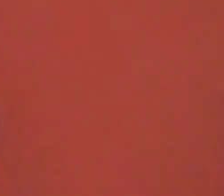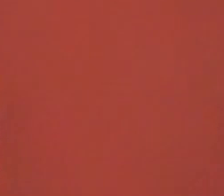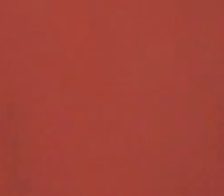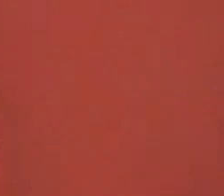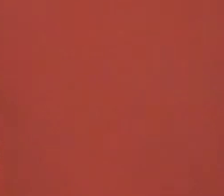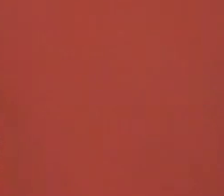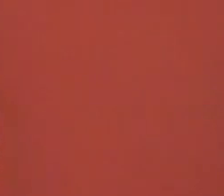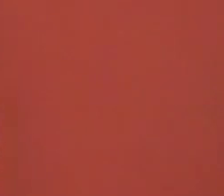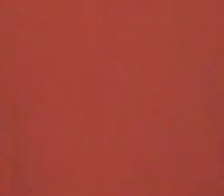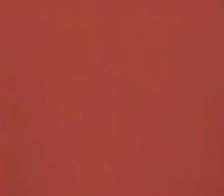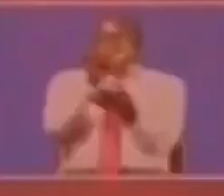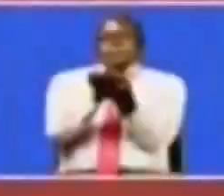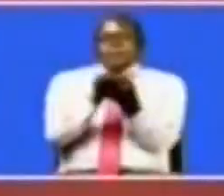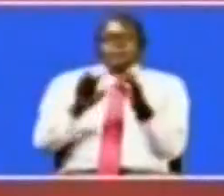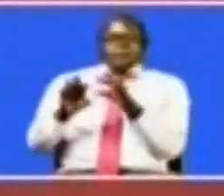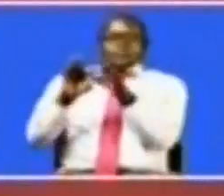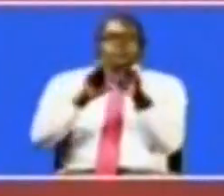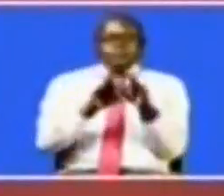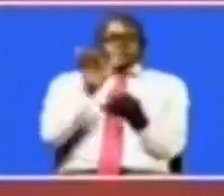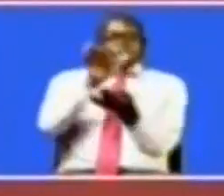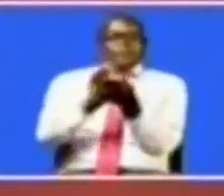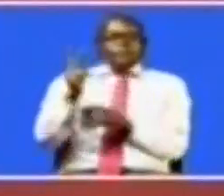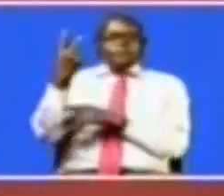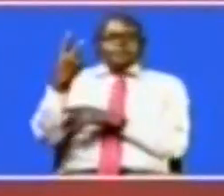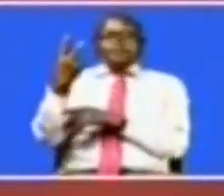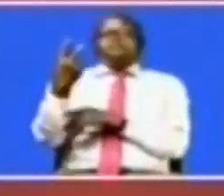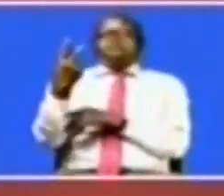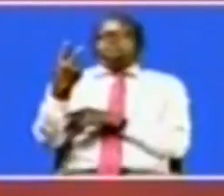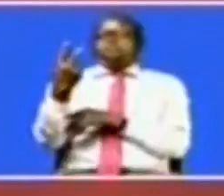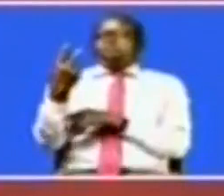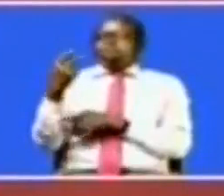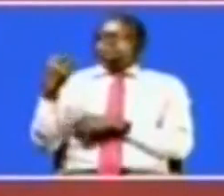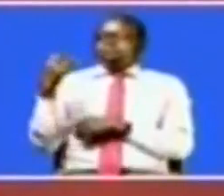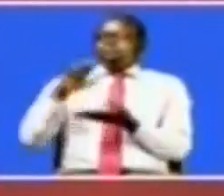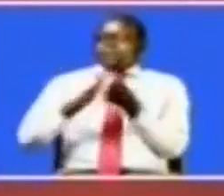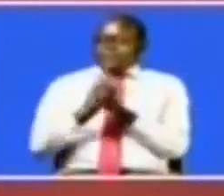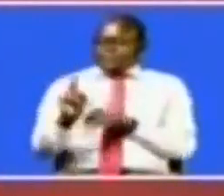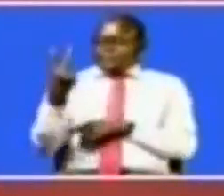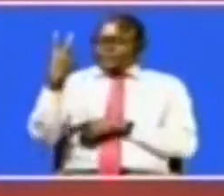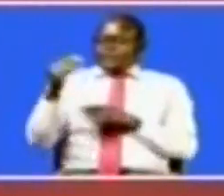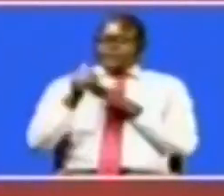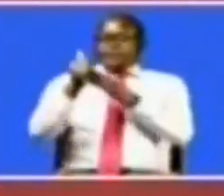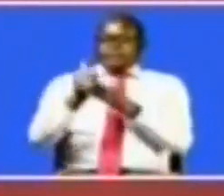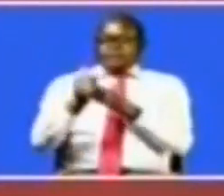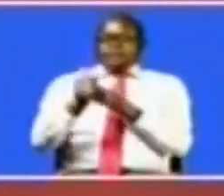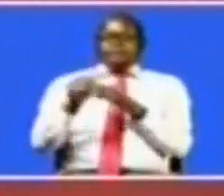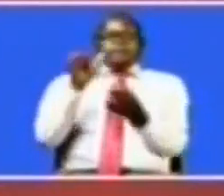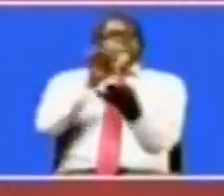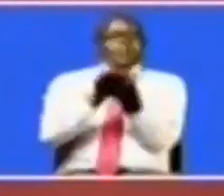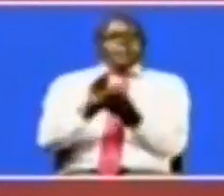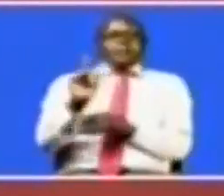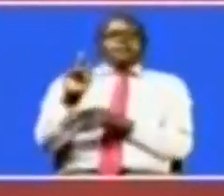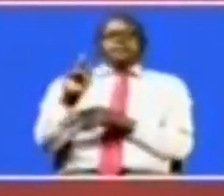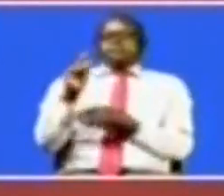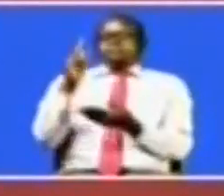Let's begin in banking. Cooperative Bank of Kenya has dethroned Equity Bank to become the second leading bank in market share in the country. According to